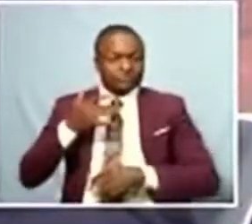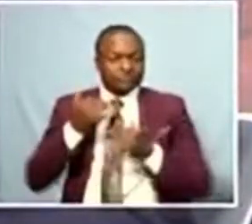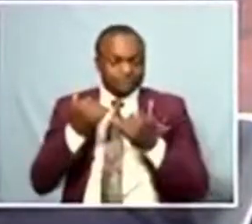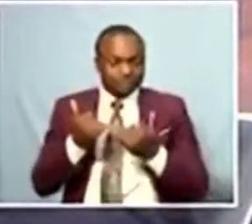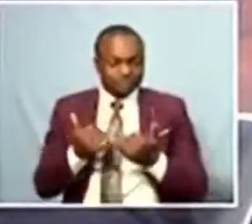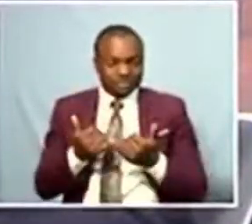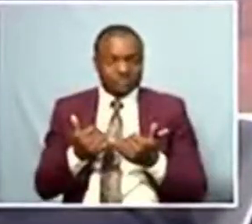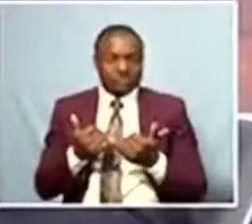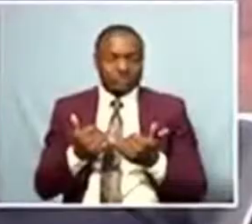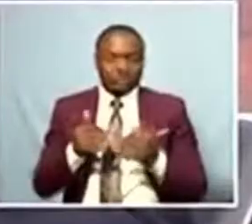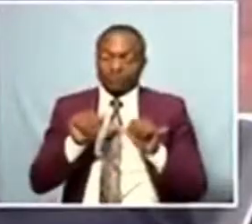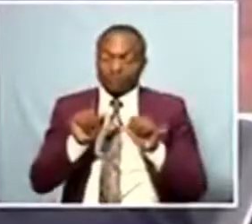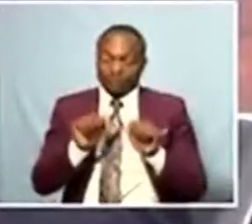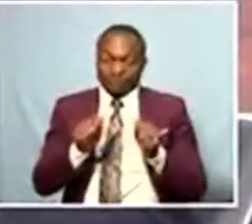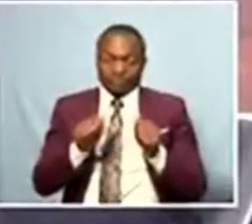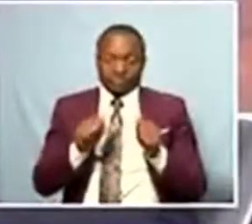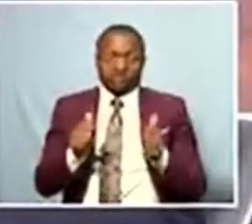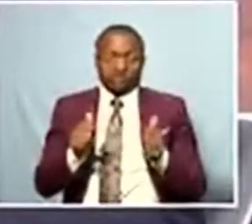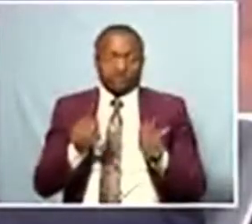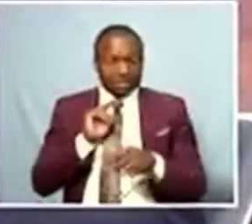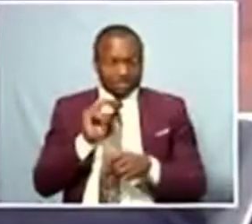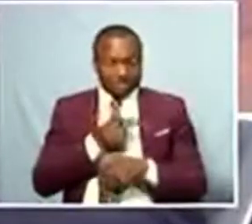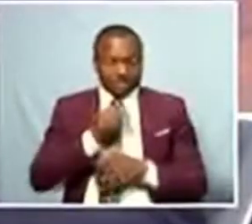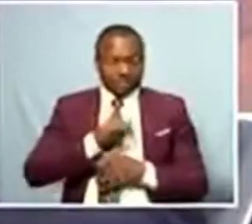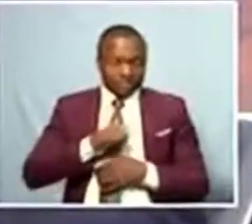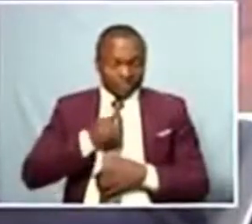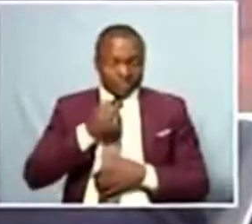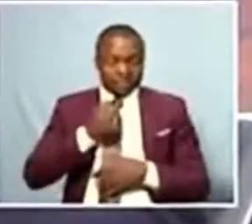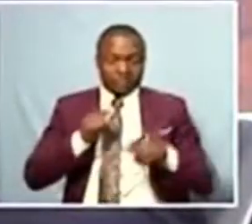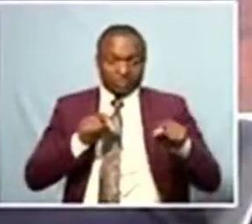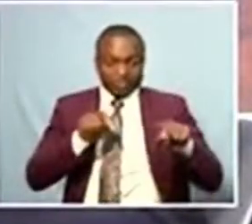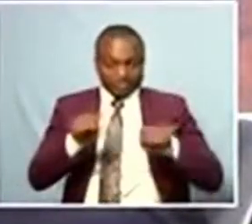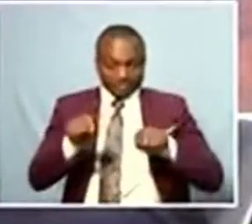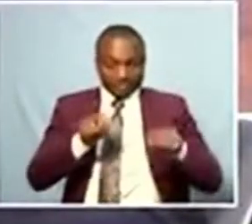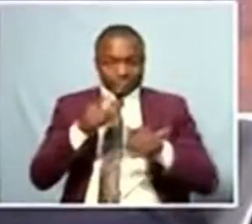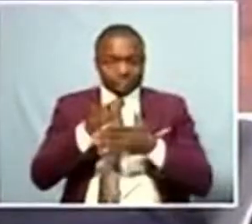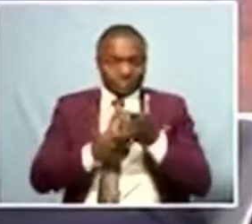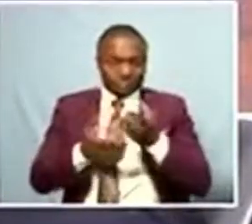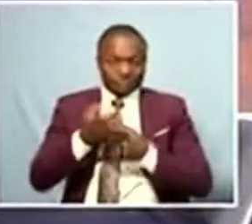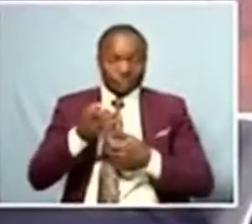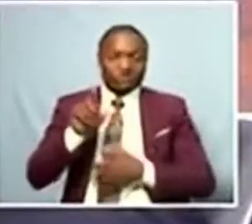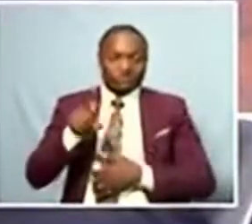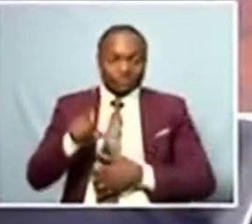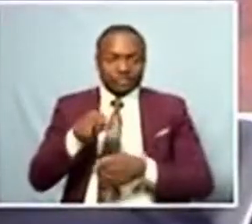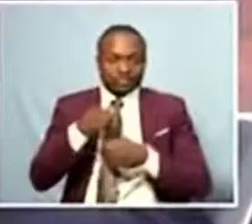us to be for us ourselves to be regulated as consultants,